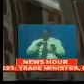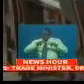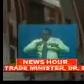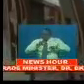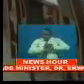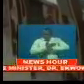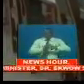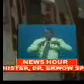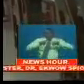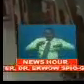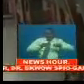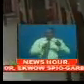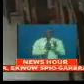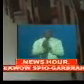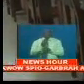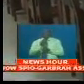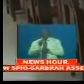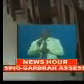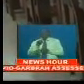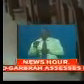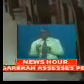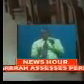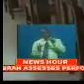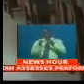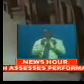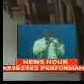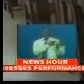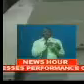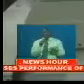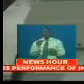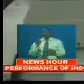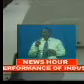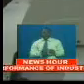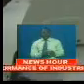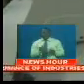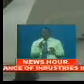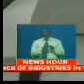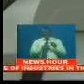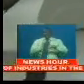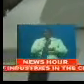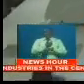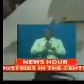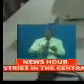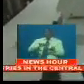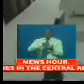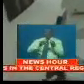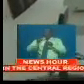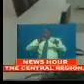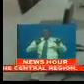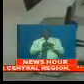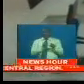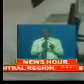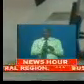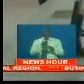research capabilities of the university to meet one of its core mandates in 2012 led to the establishment of the Central Laboratory